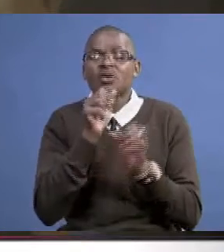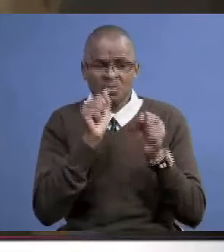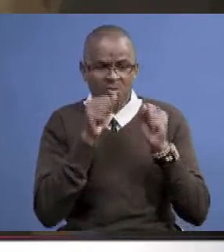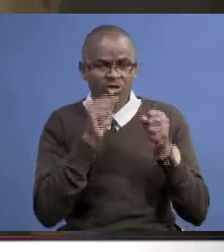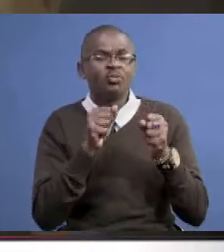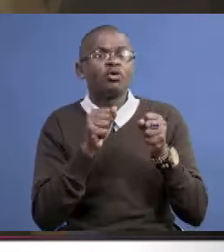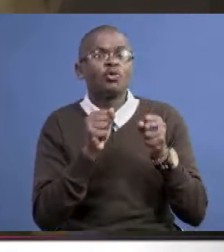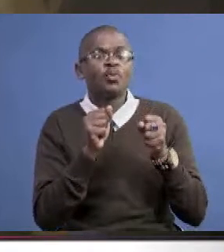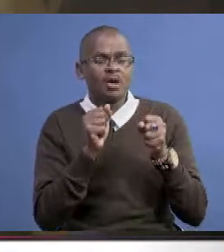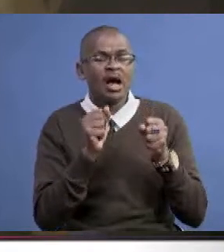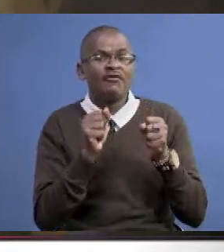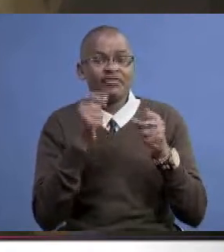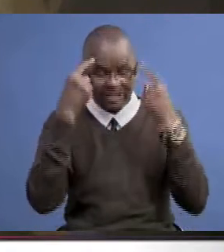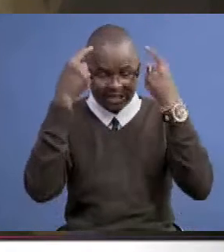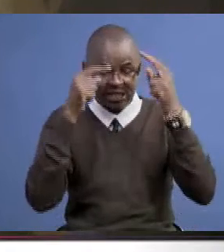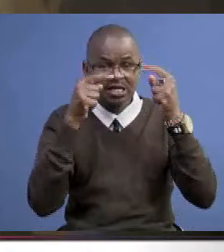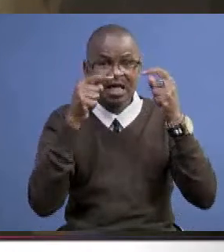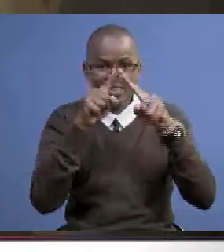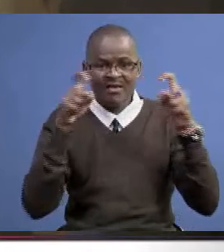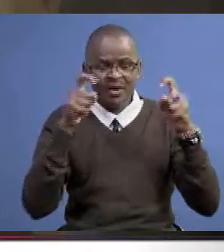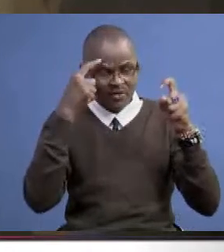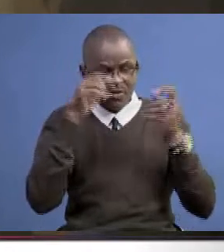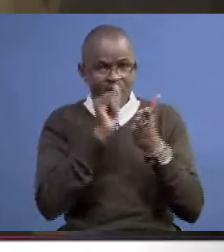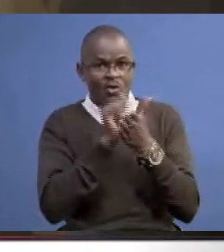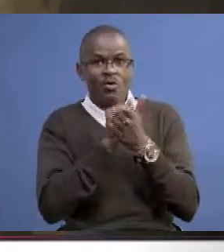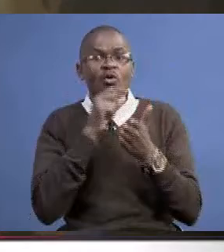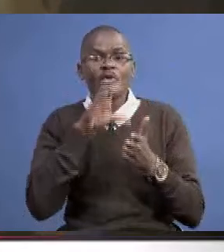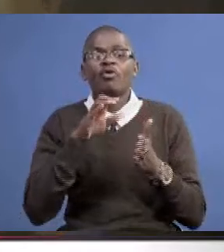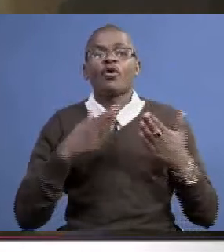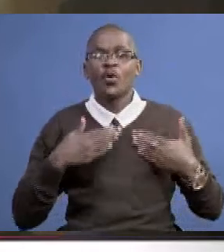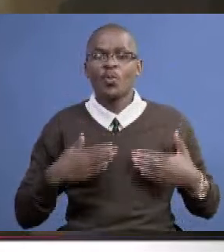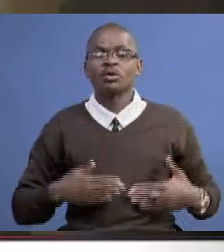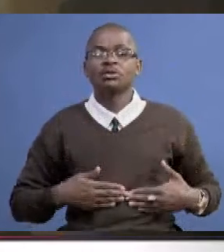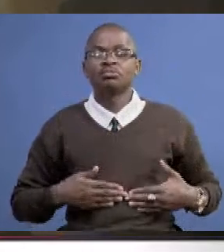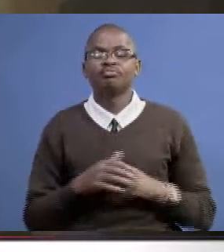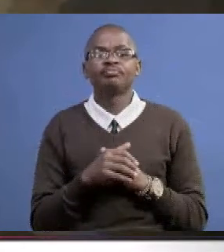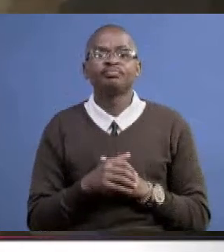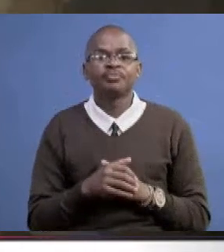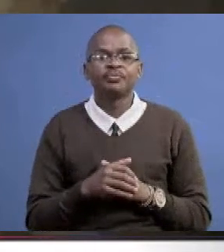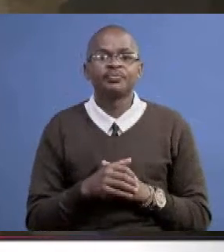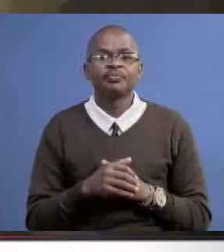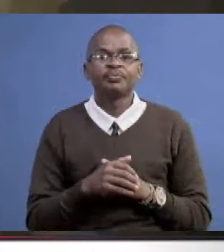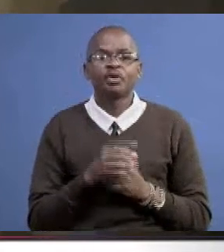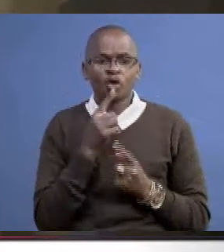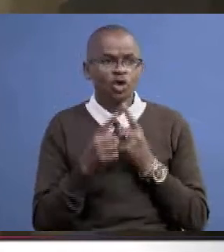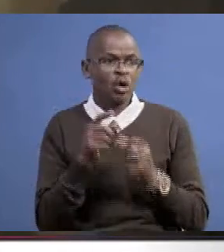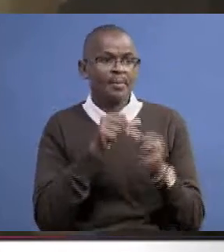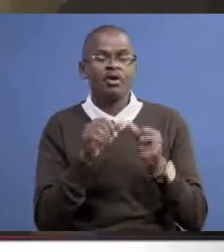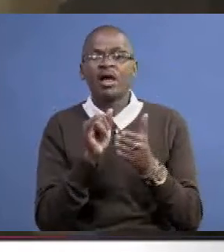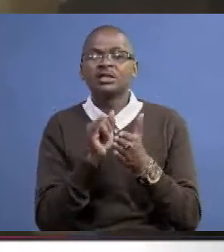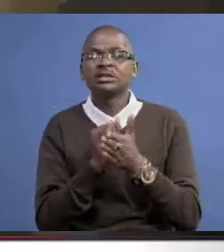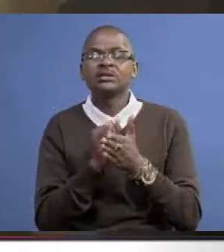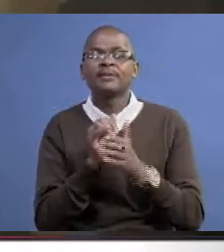going to bear fruits, even as the camera roves around the fragile boy's body. Yeah, that is, we'll talk about that. It's